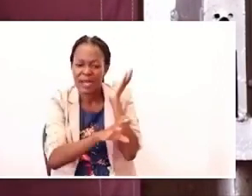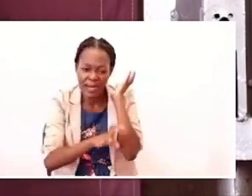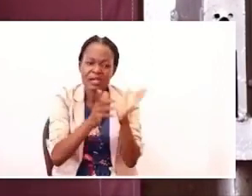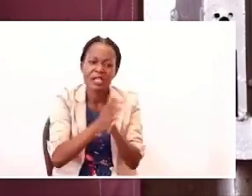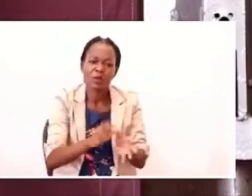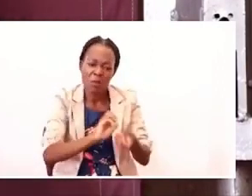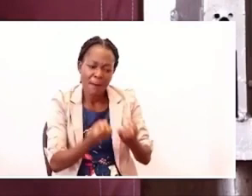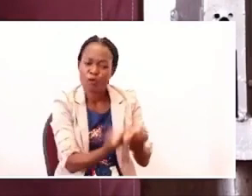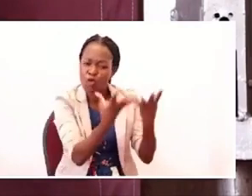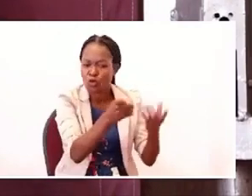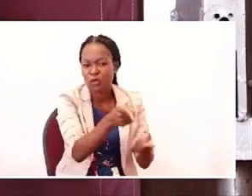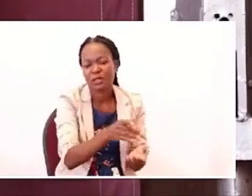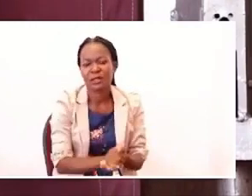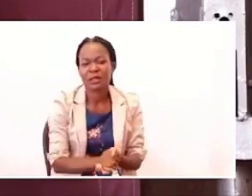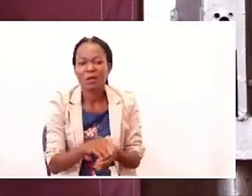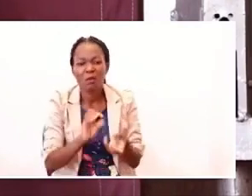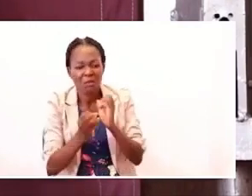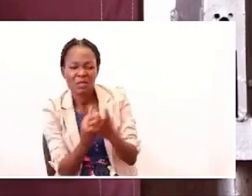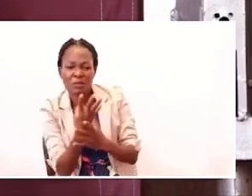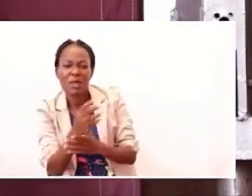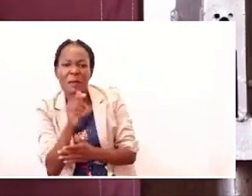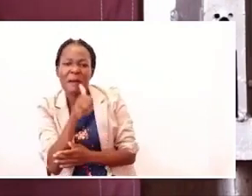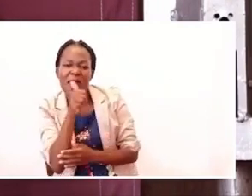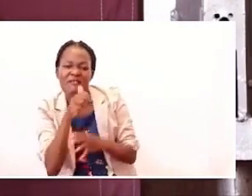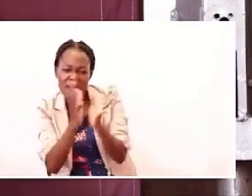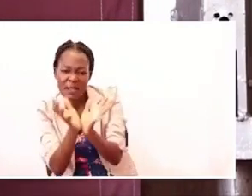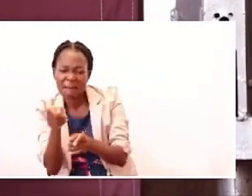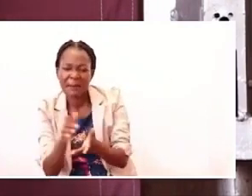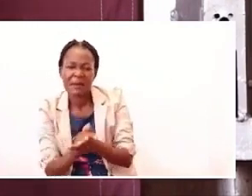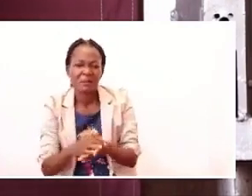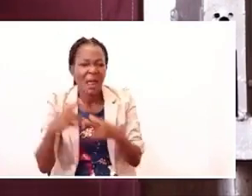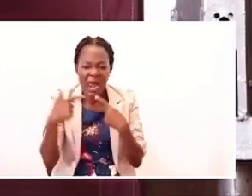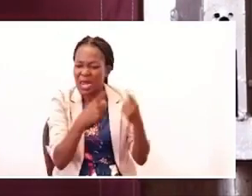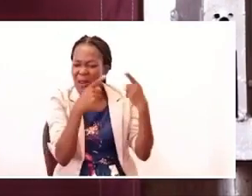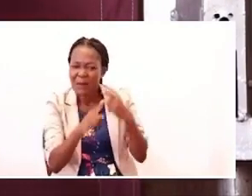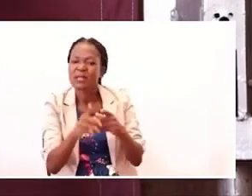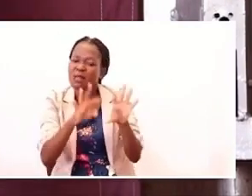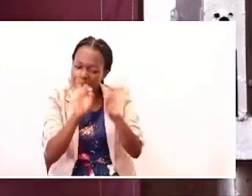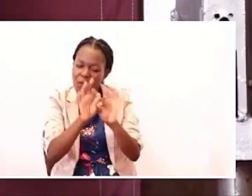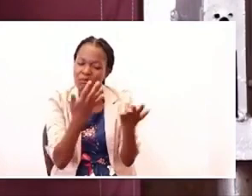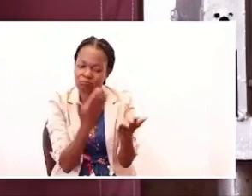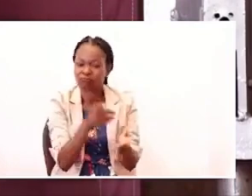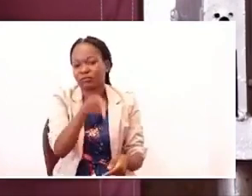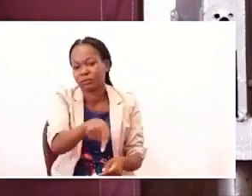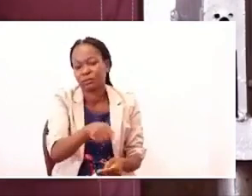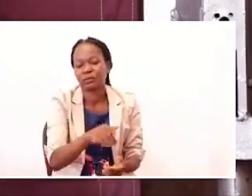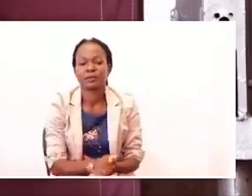smallness of the private sector, etc., etc., those arguments are still valid today as we speak.